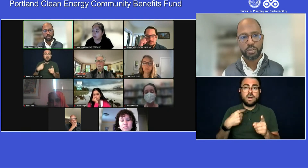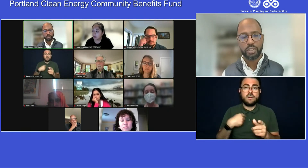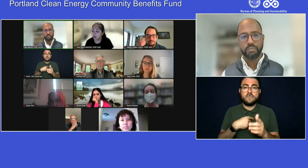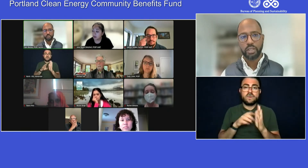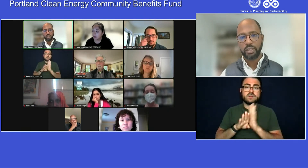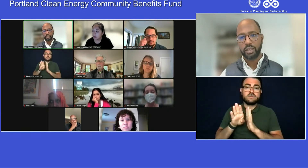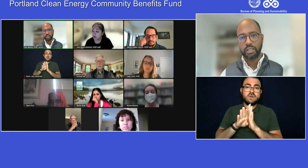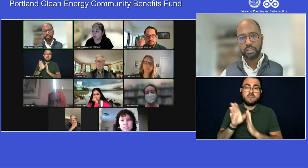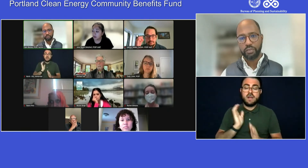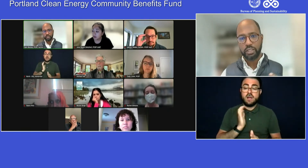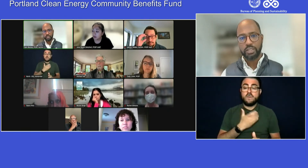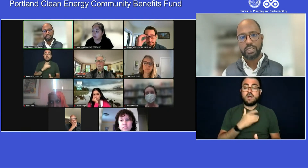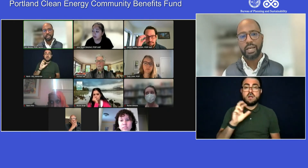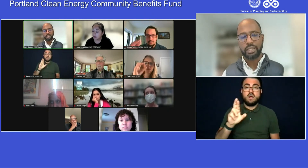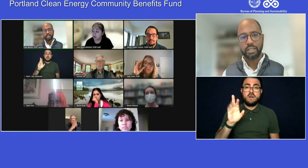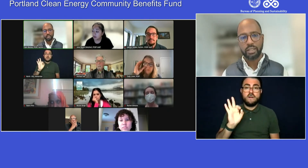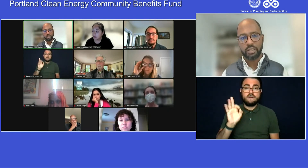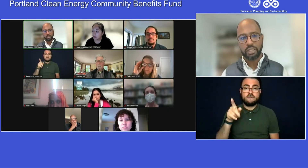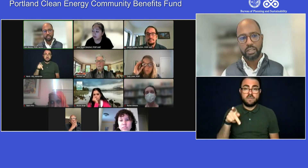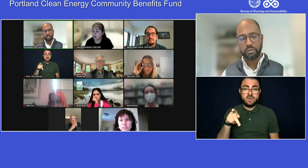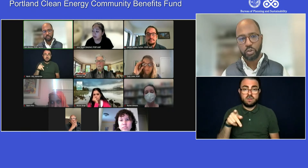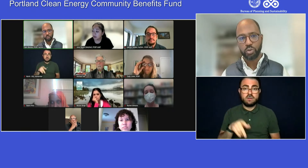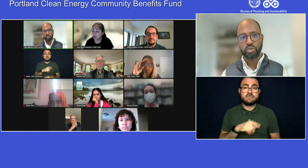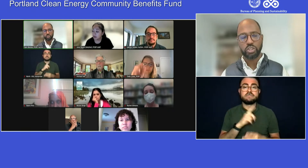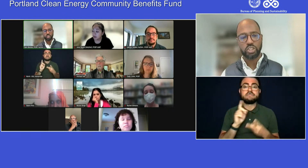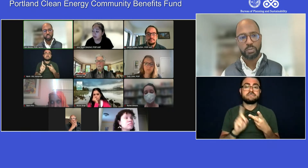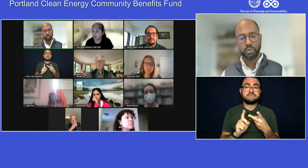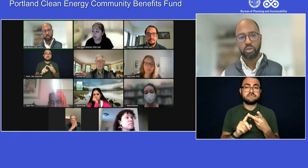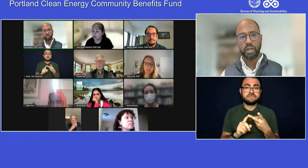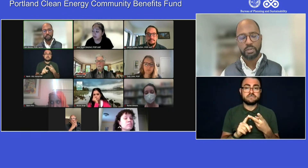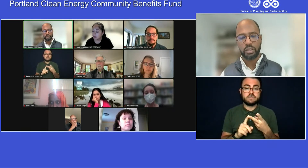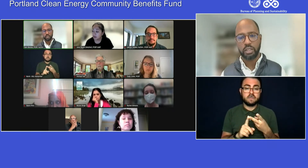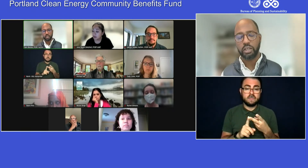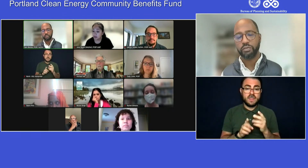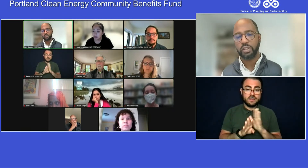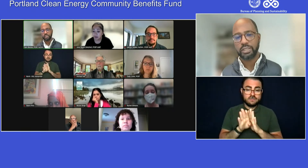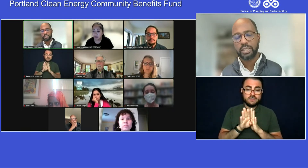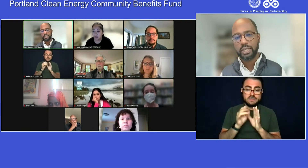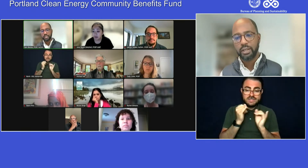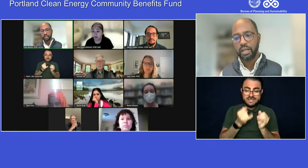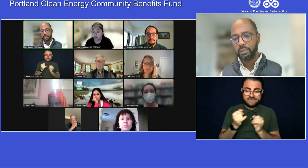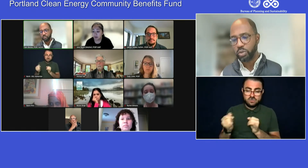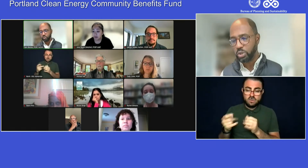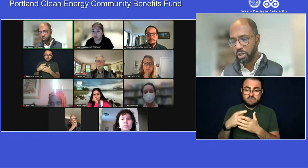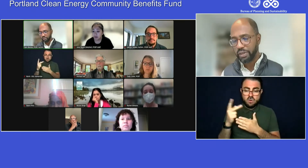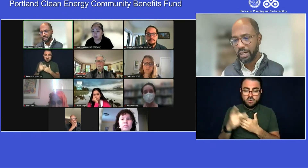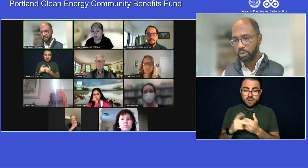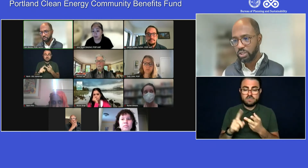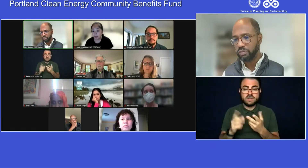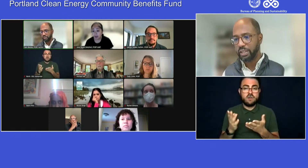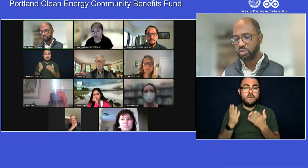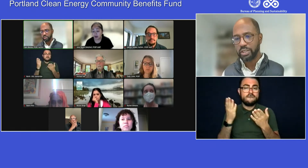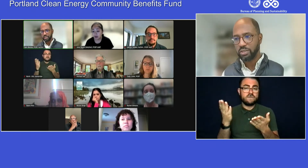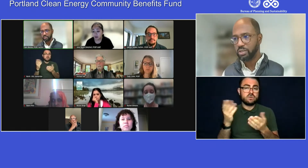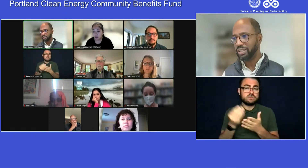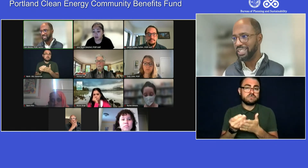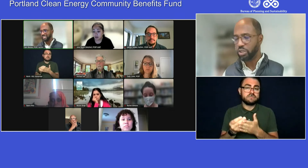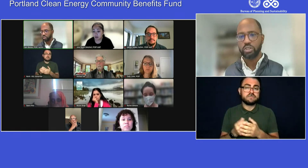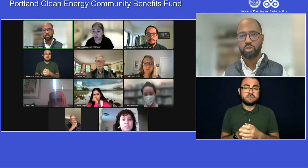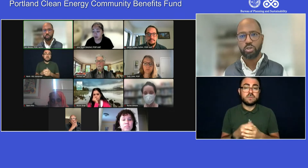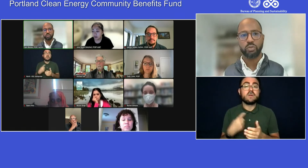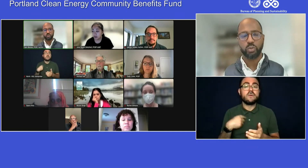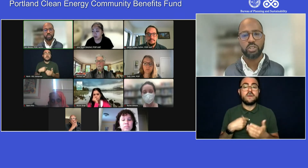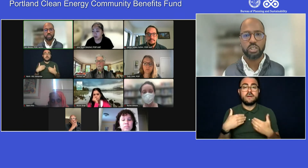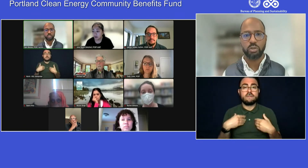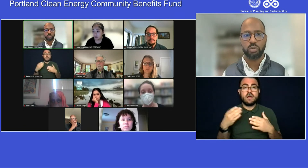for proposals and design the individual strategic programs and offerings. We do have a High Roads Advisory Council,